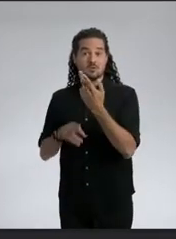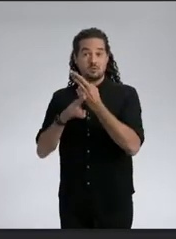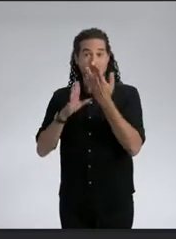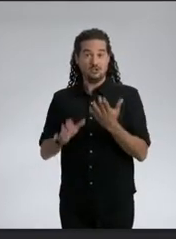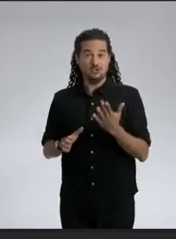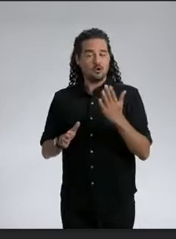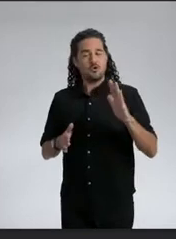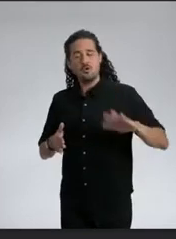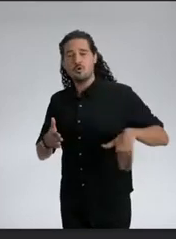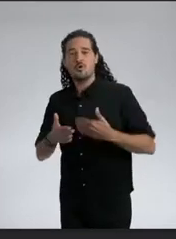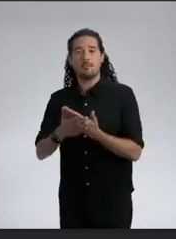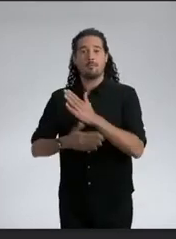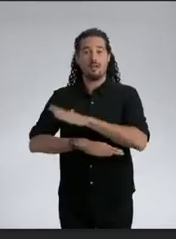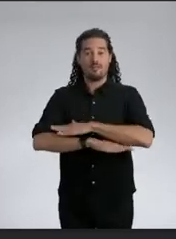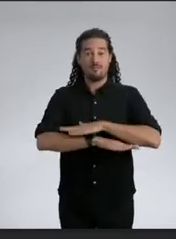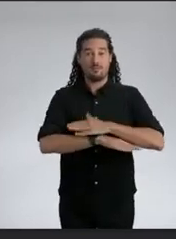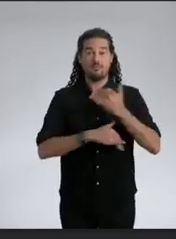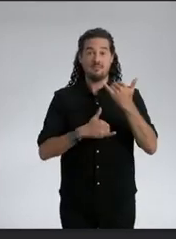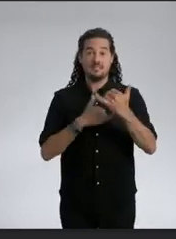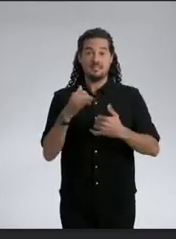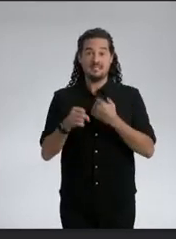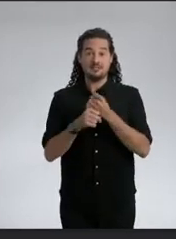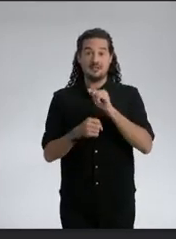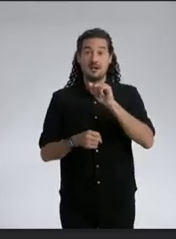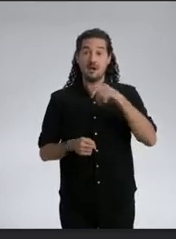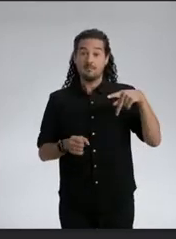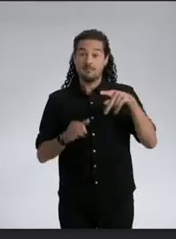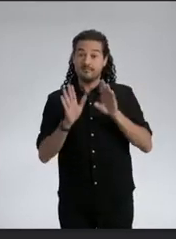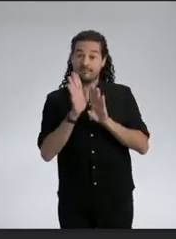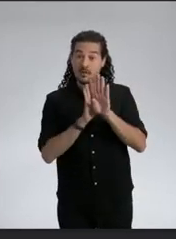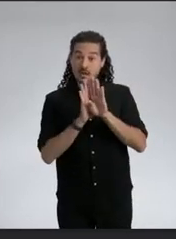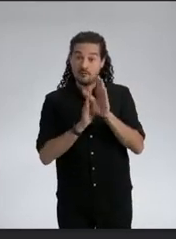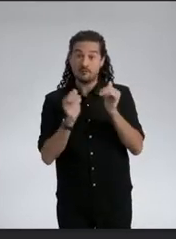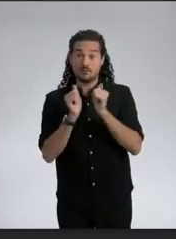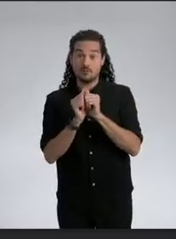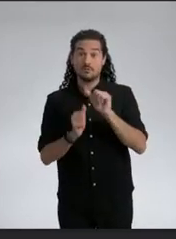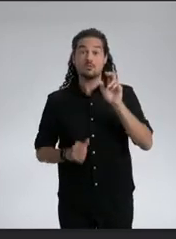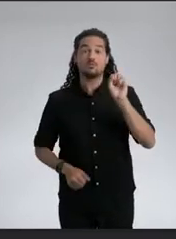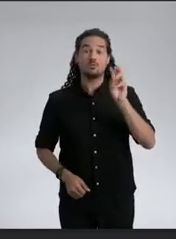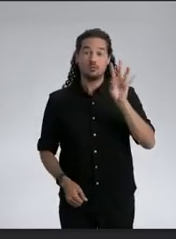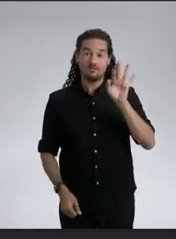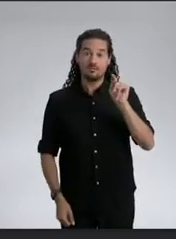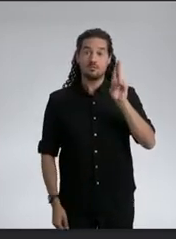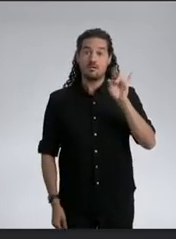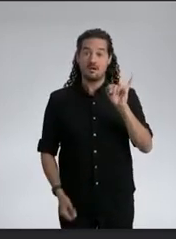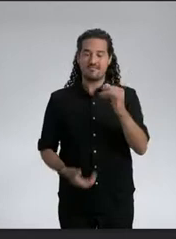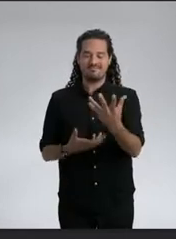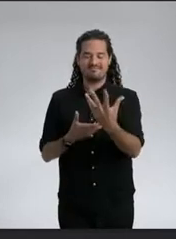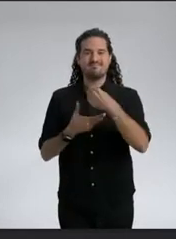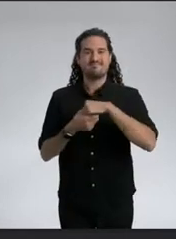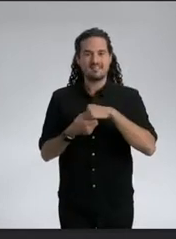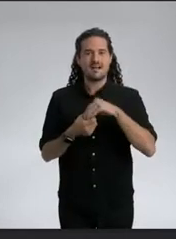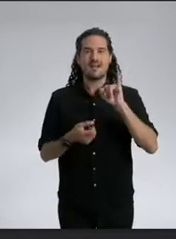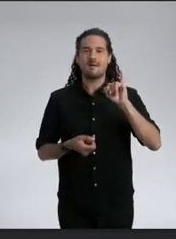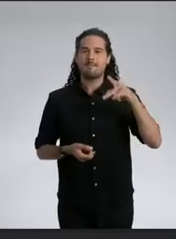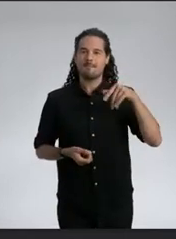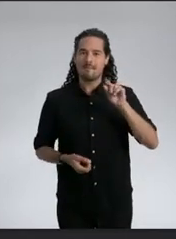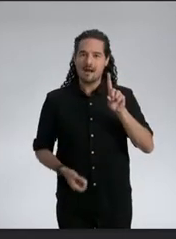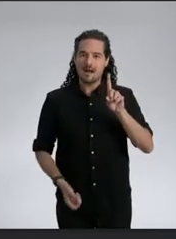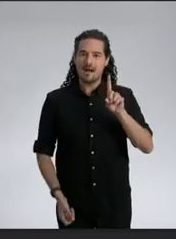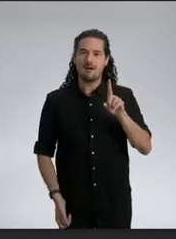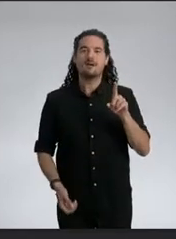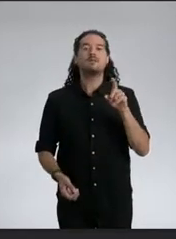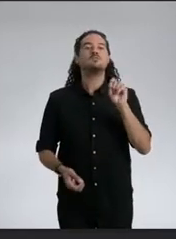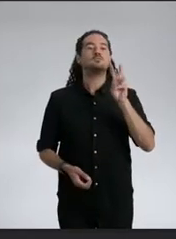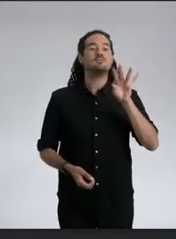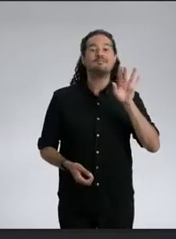year, we're bringing app development with SwiftUI to iPad in Swift Playgrounds. It's so much fun, and